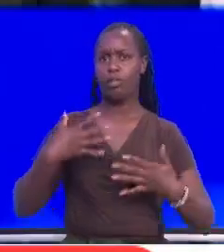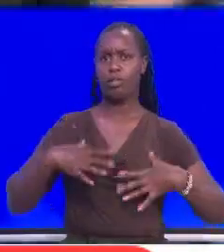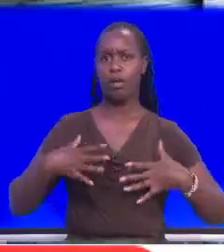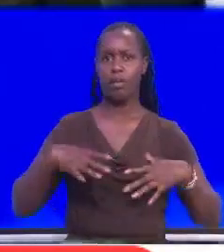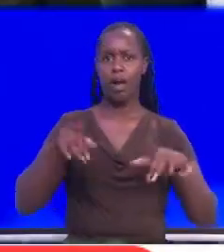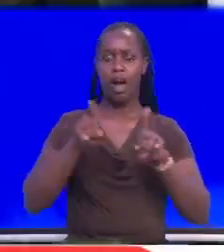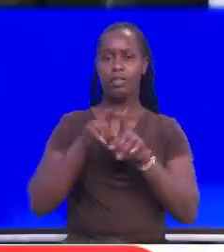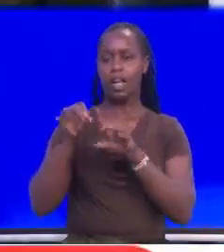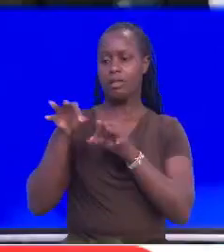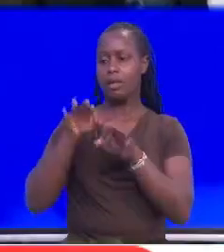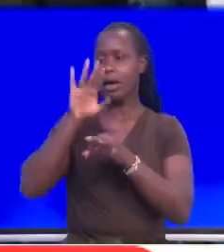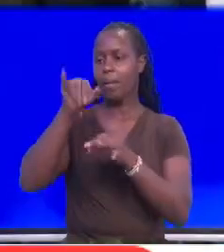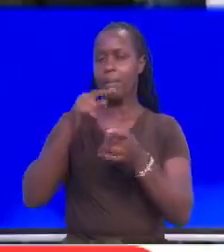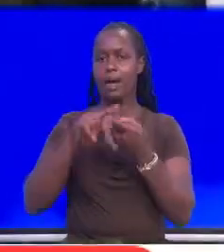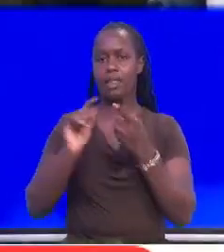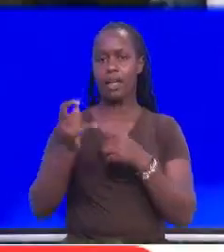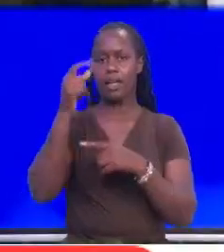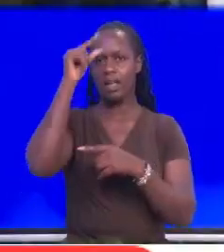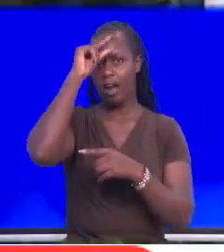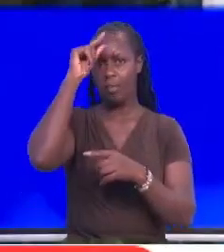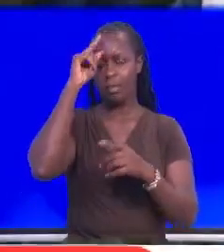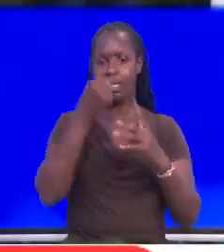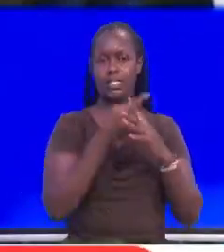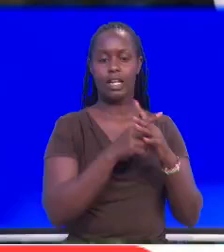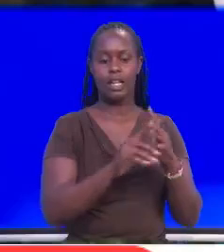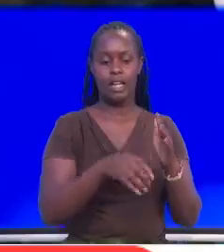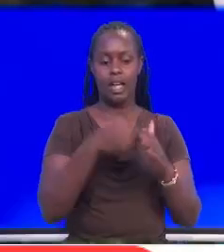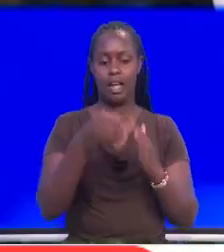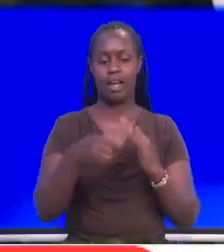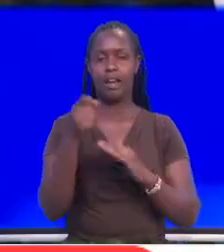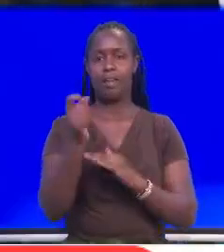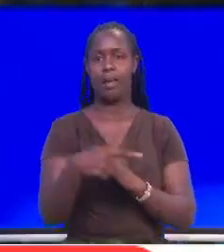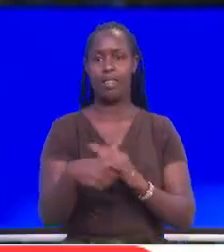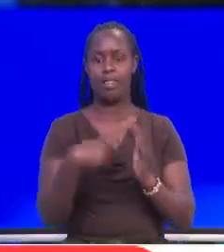by the Kenyan government starting at the end of this month.